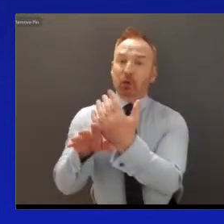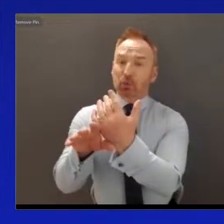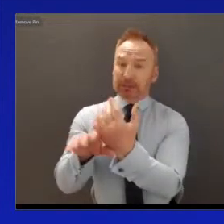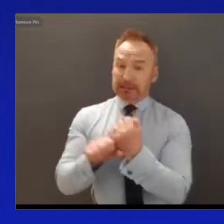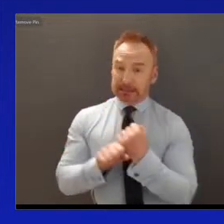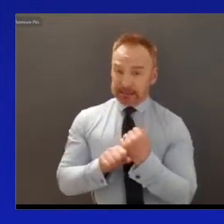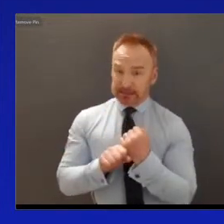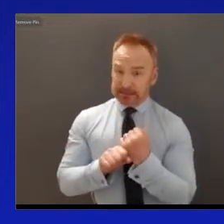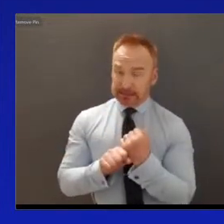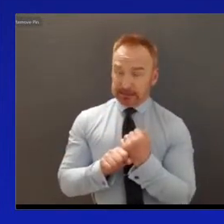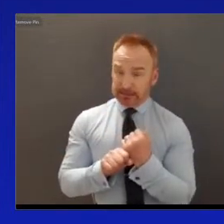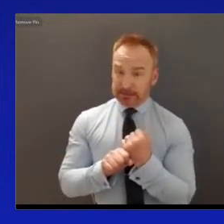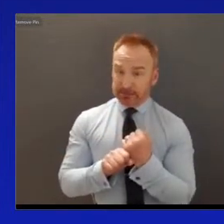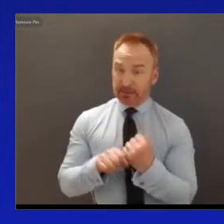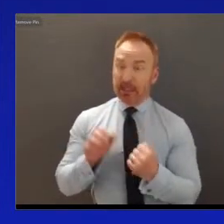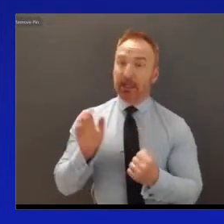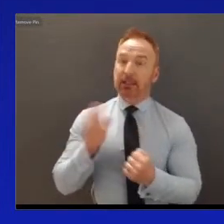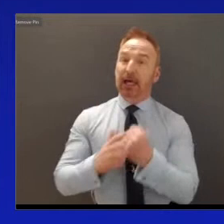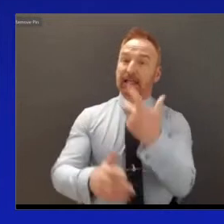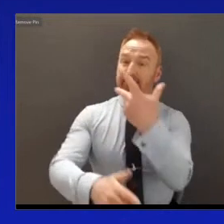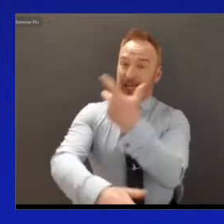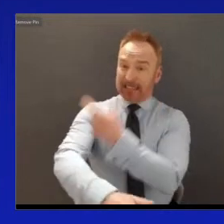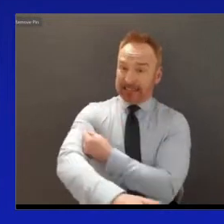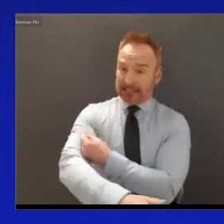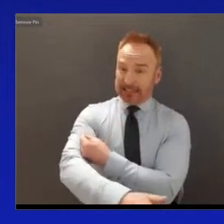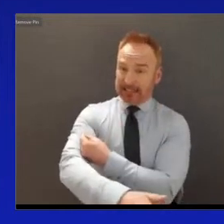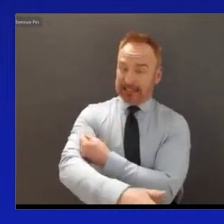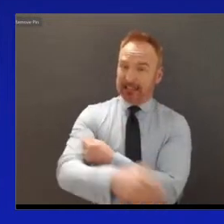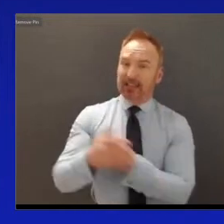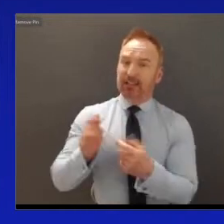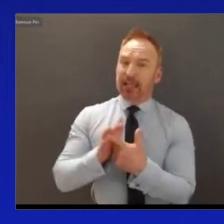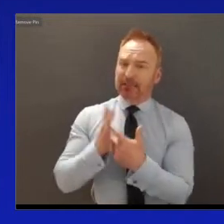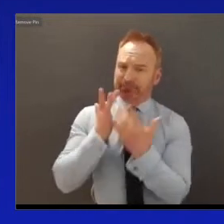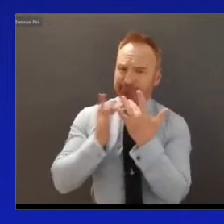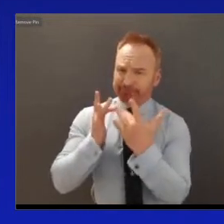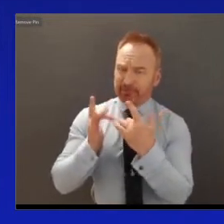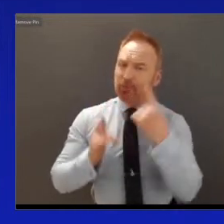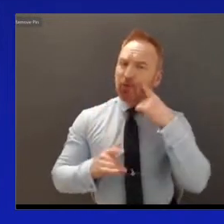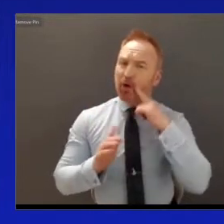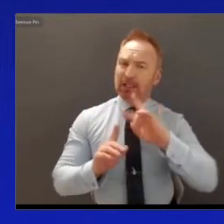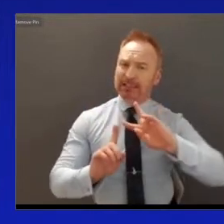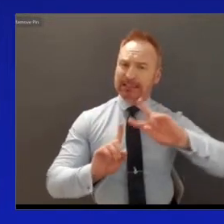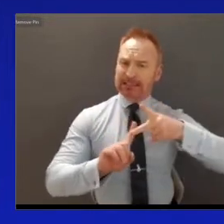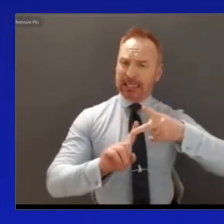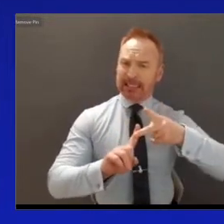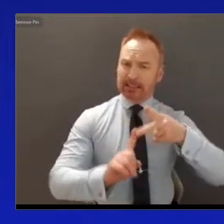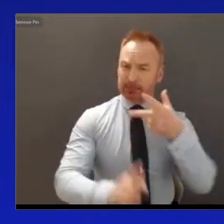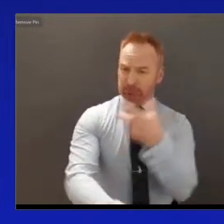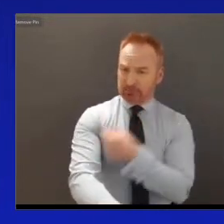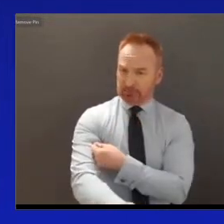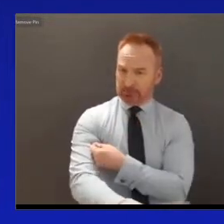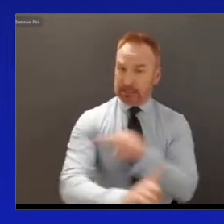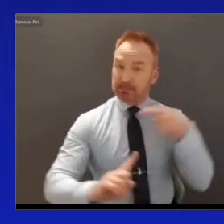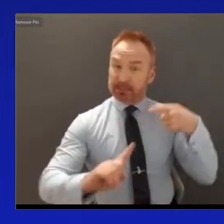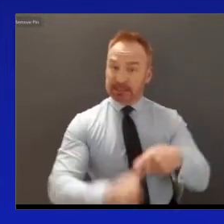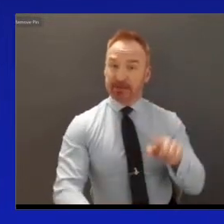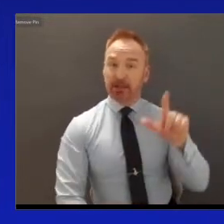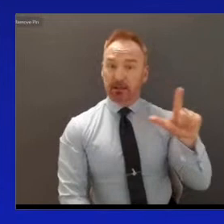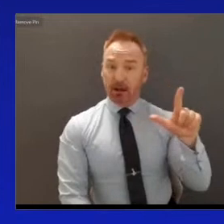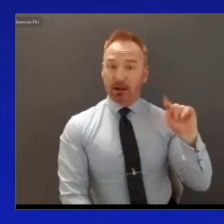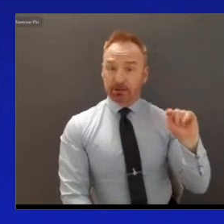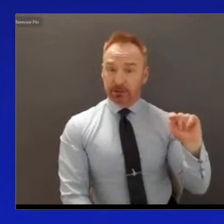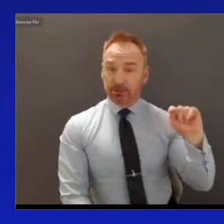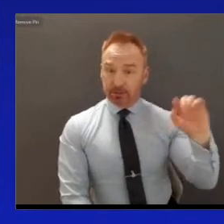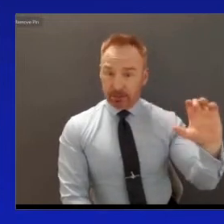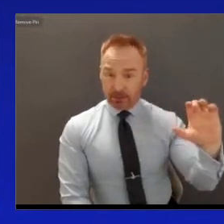nos résidents de soins de longue durée à temps? Maybe I can take that. Dr. Etches and